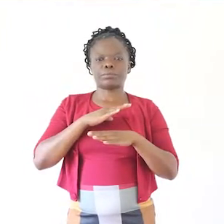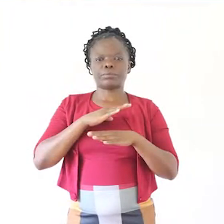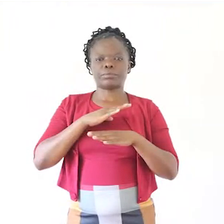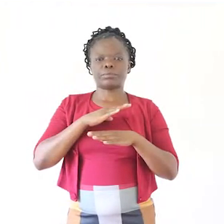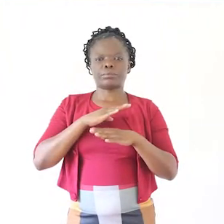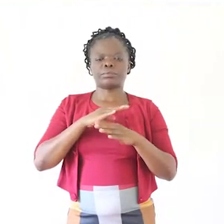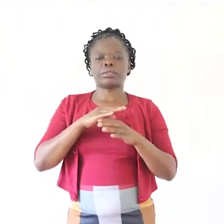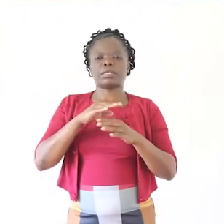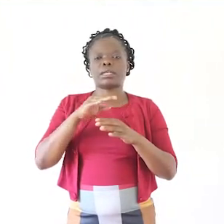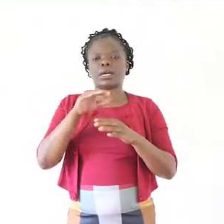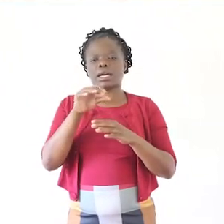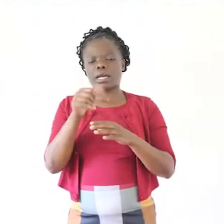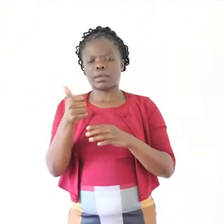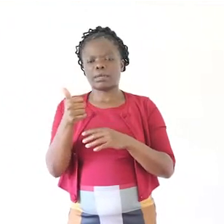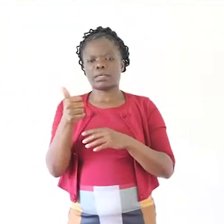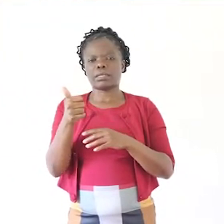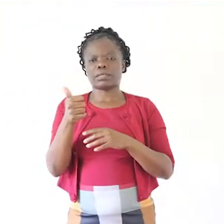Let him also use this type.